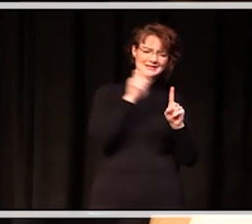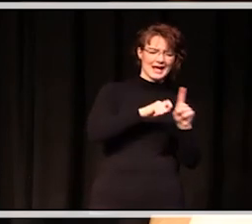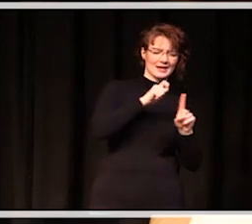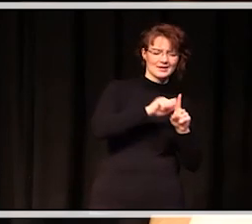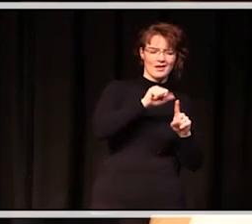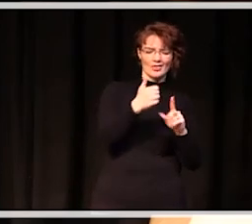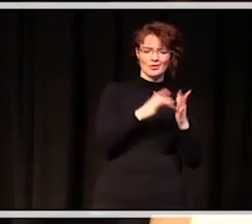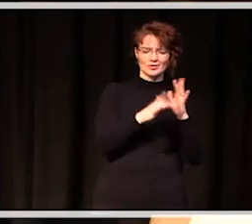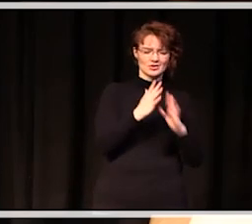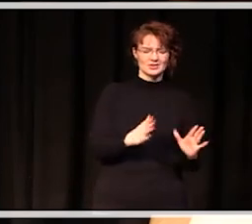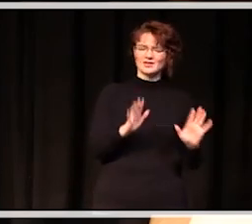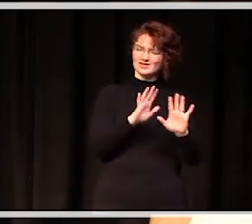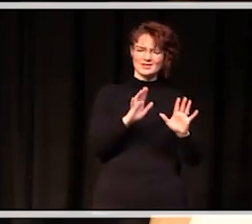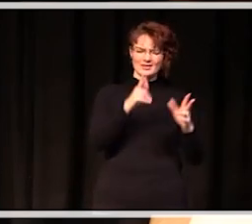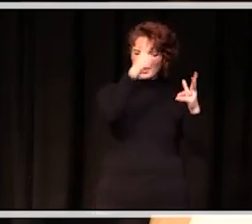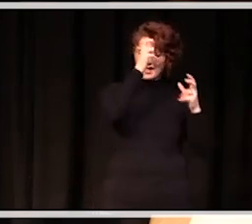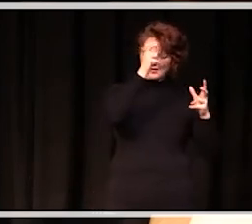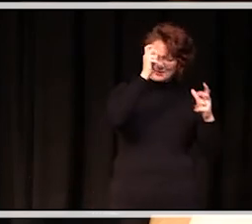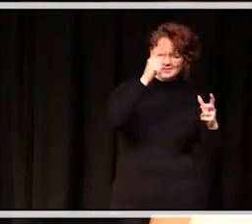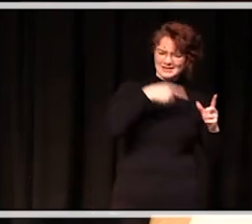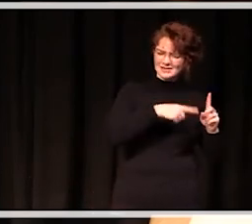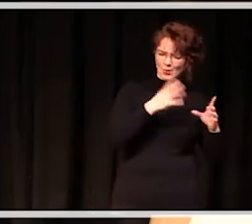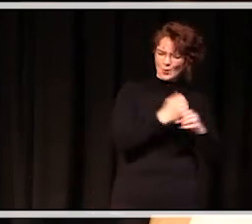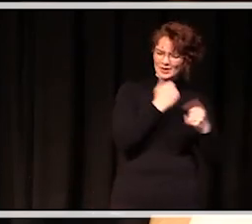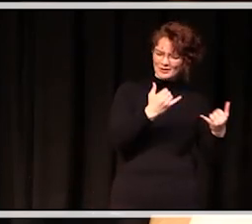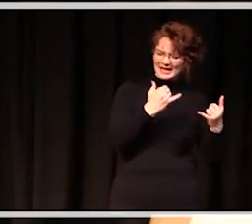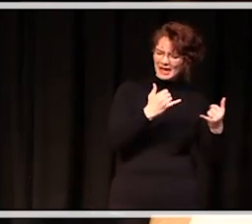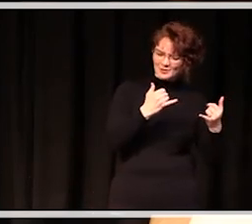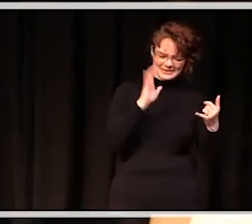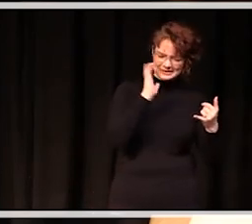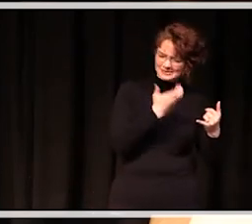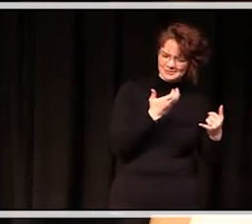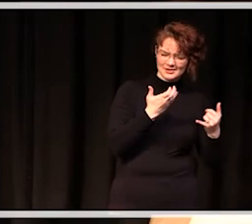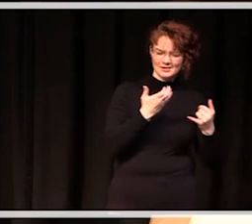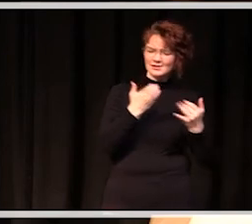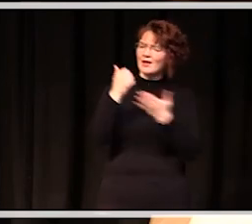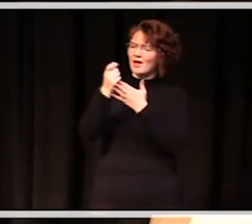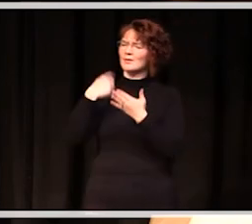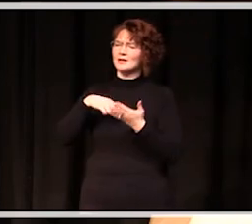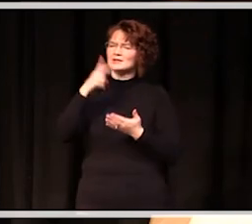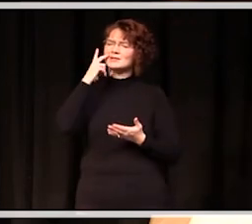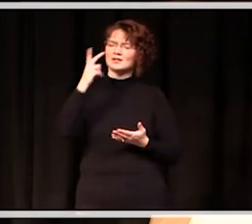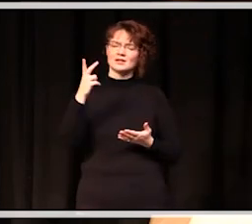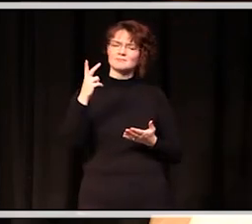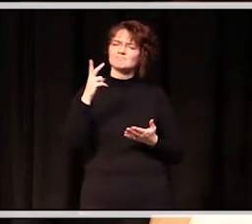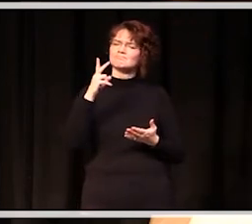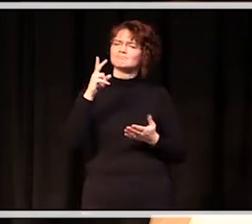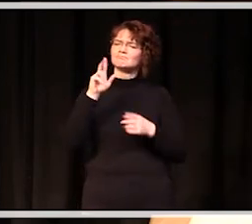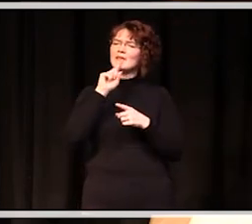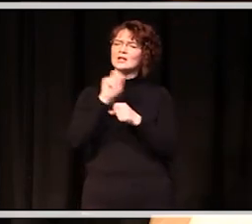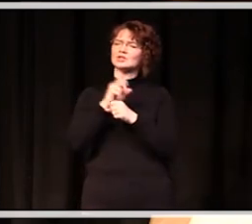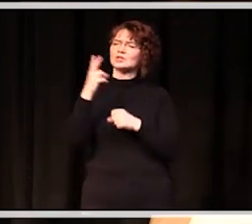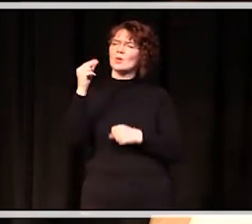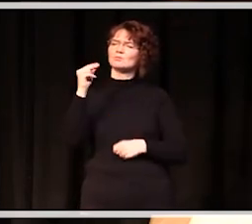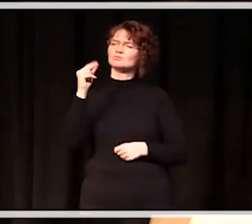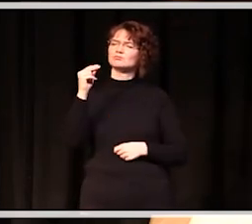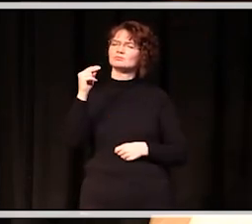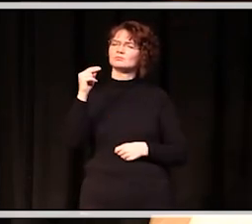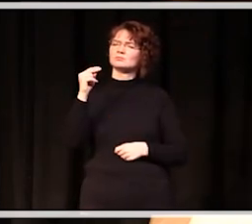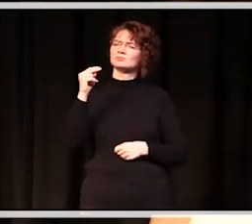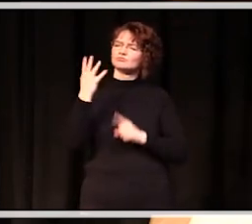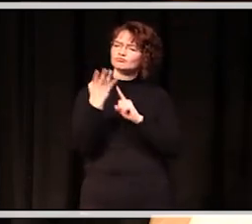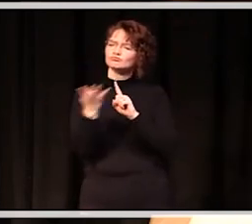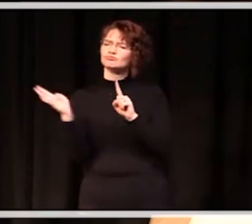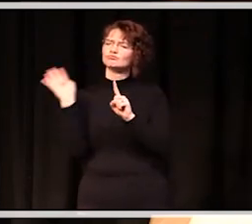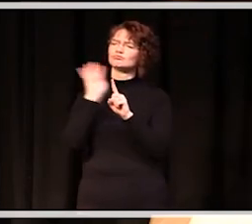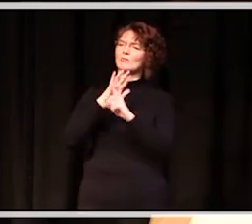having a heyday. Would you give birth to hope once again in us? Help us to see that actually, no, we're surrounded by a great army of